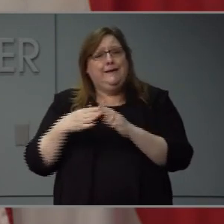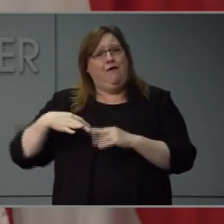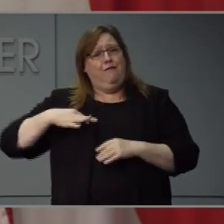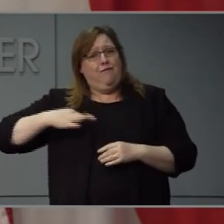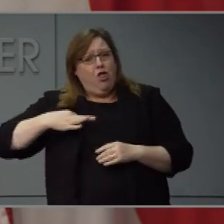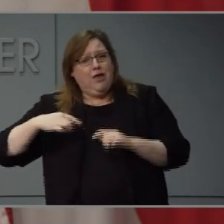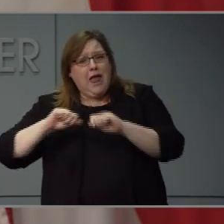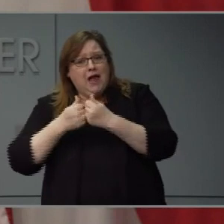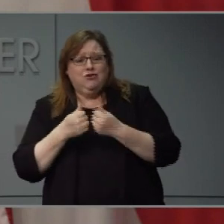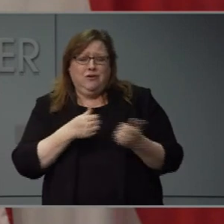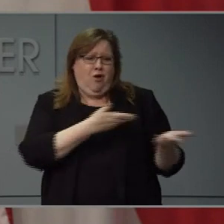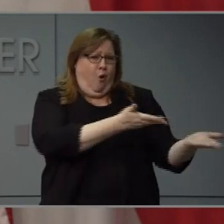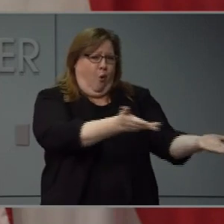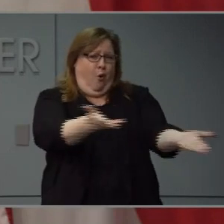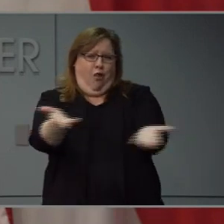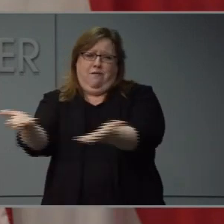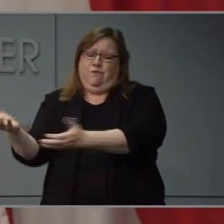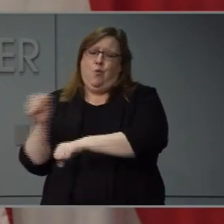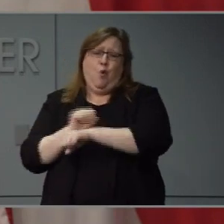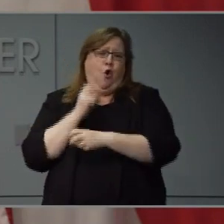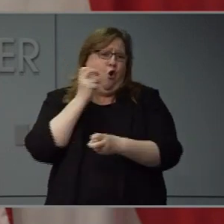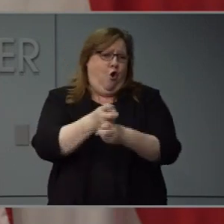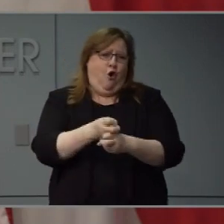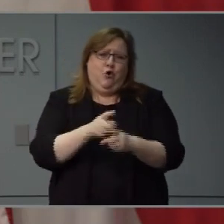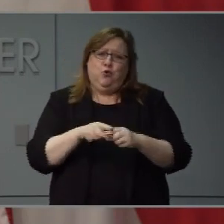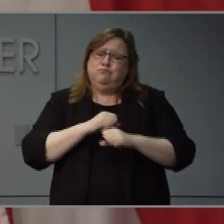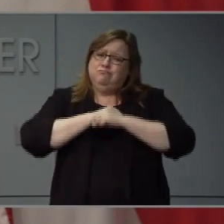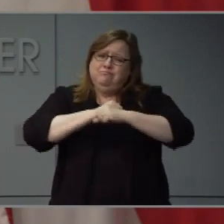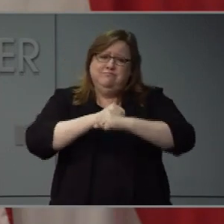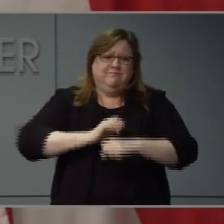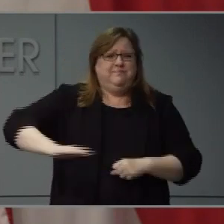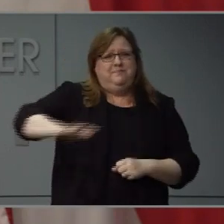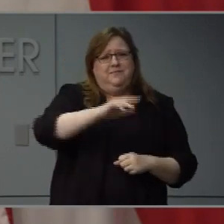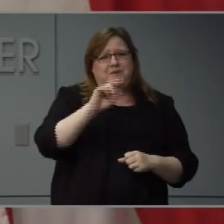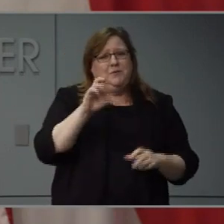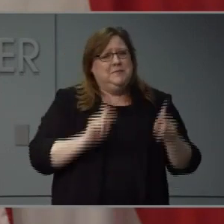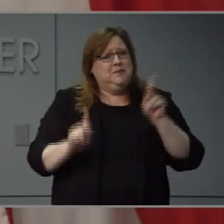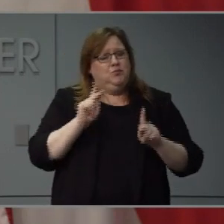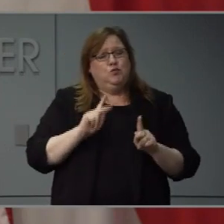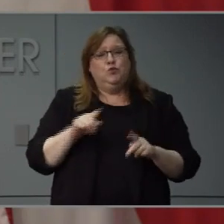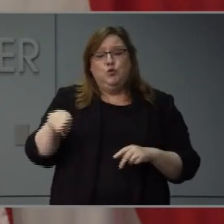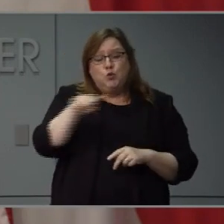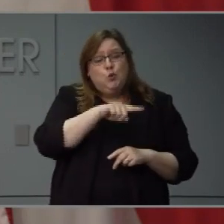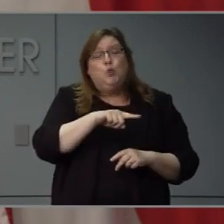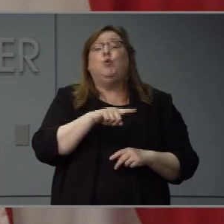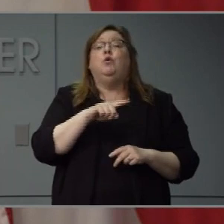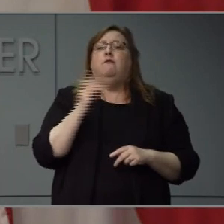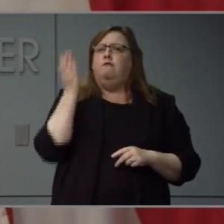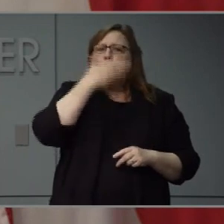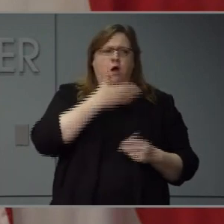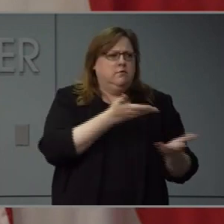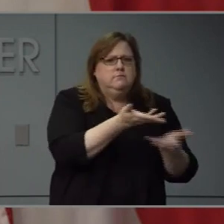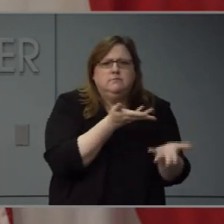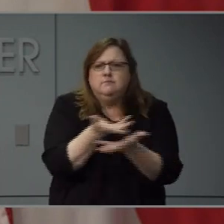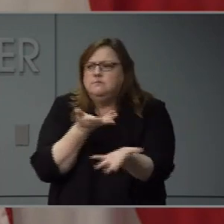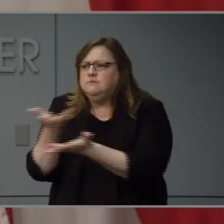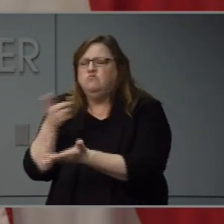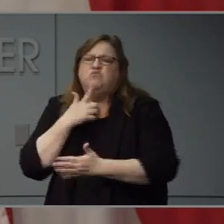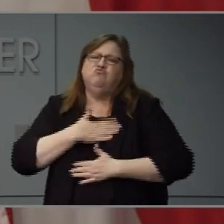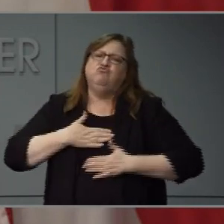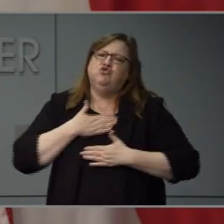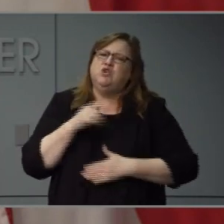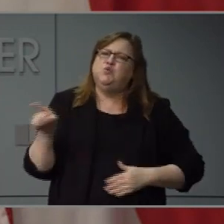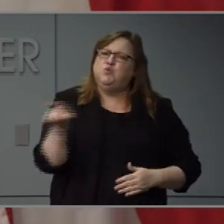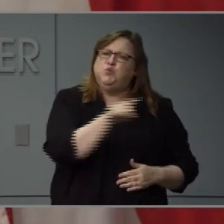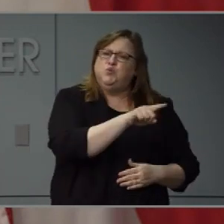keep everyone safe and healthy. You're on the front lines, and we appreciate you so much. As you're out this weekend, remember your